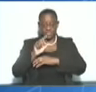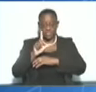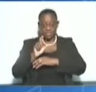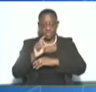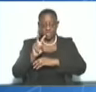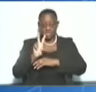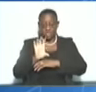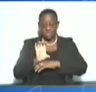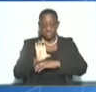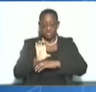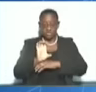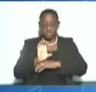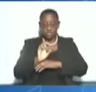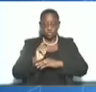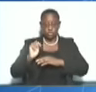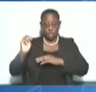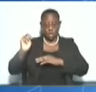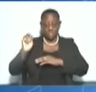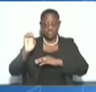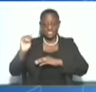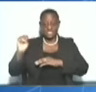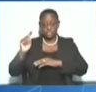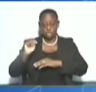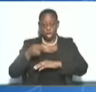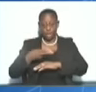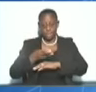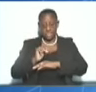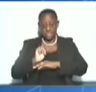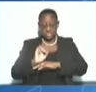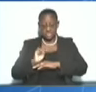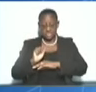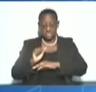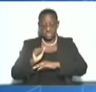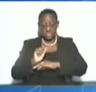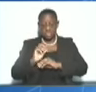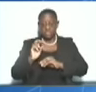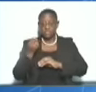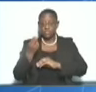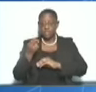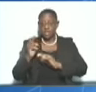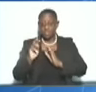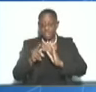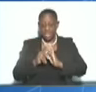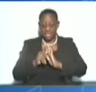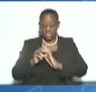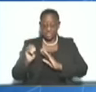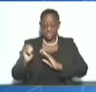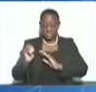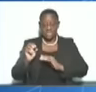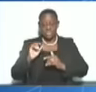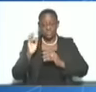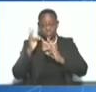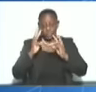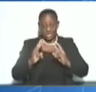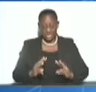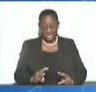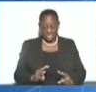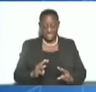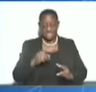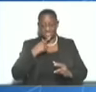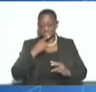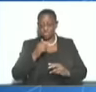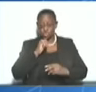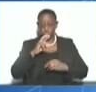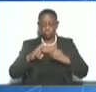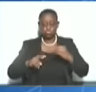miles north of St. Thomas. It's moving now towards the north at 12 miles per hour. Maximum sustainment, barely tropical